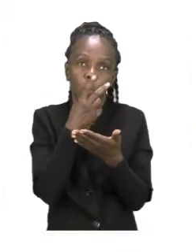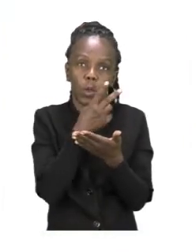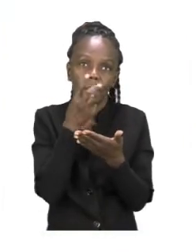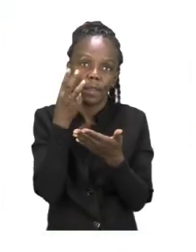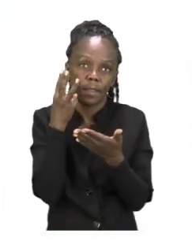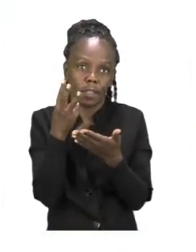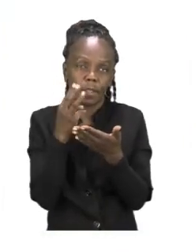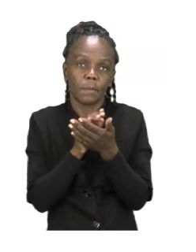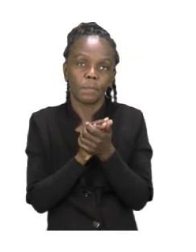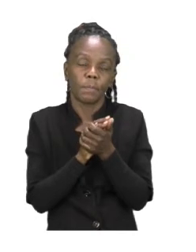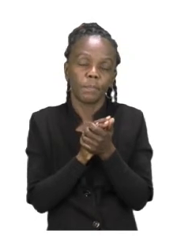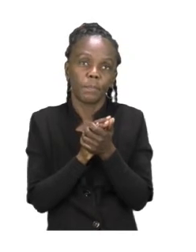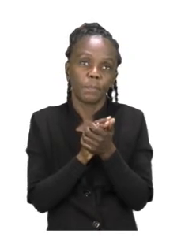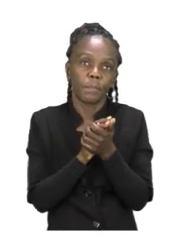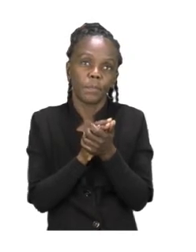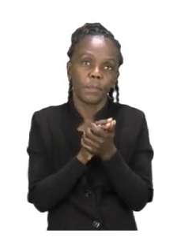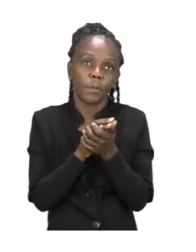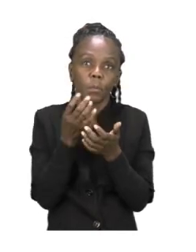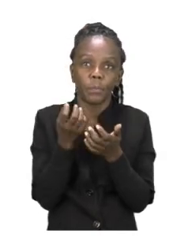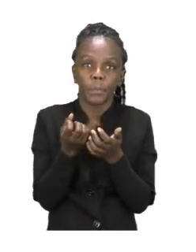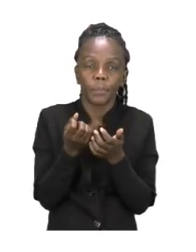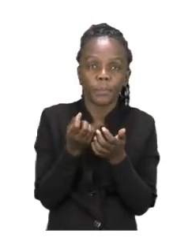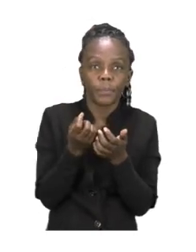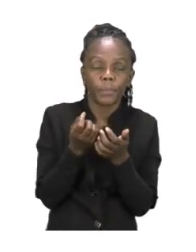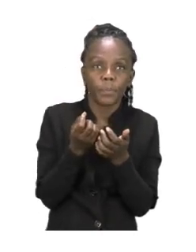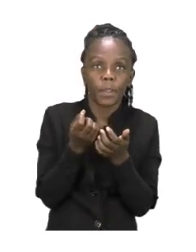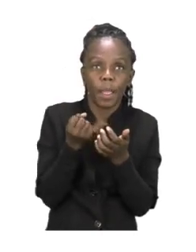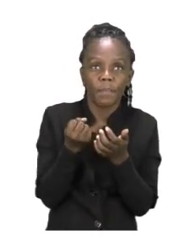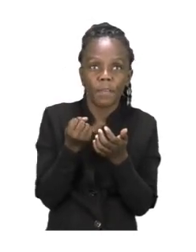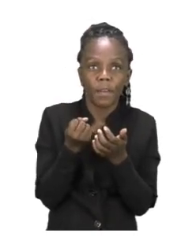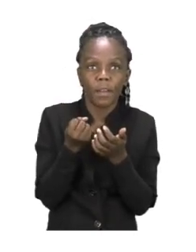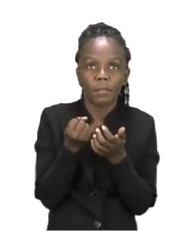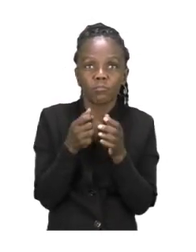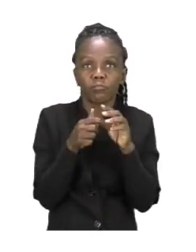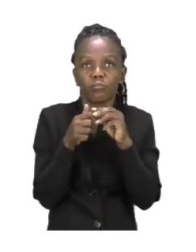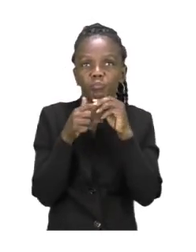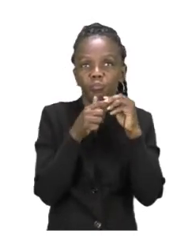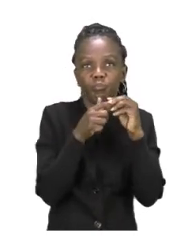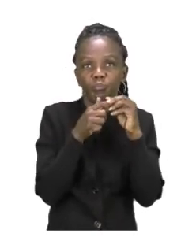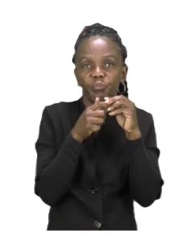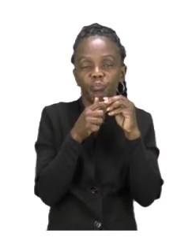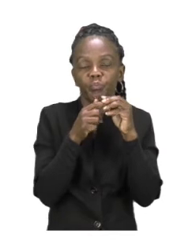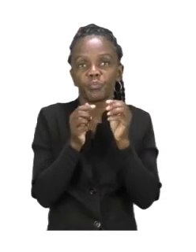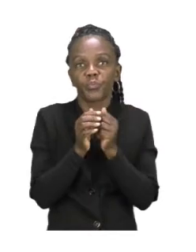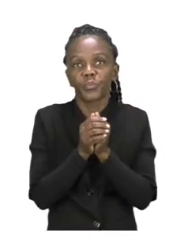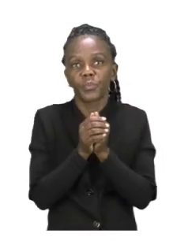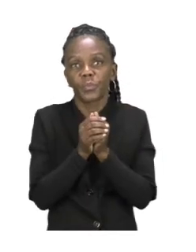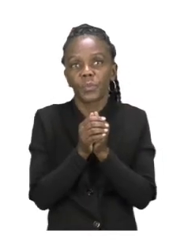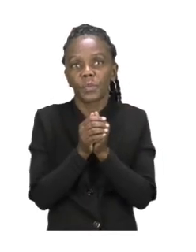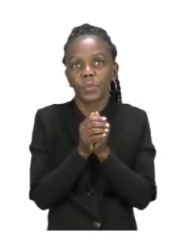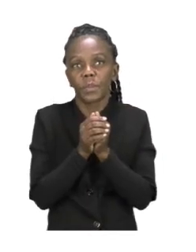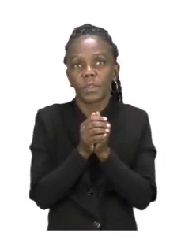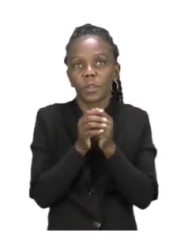On page 23, we are going to be talking about a special shape. This shape is